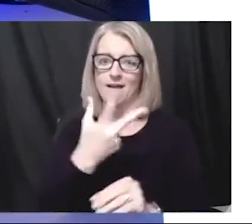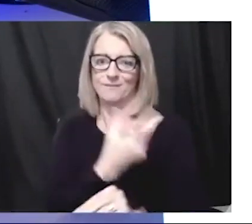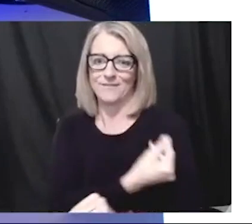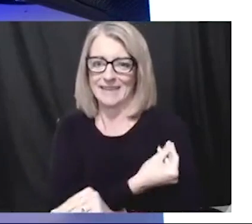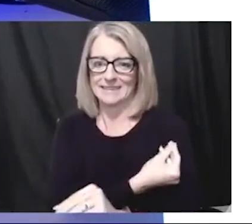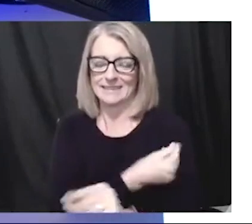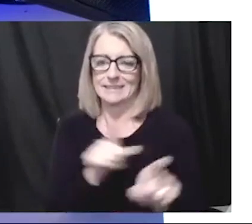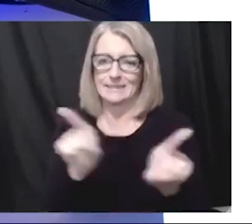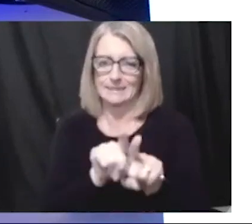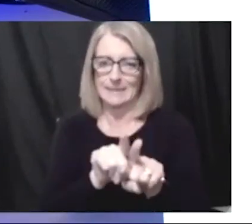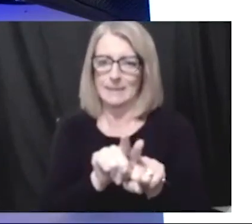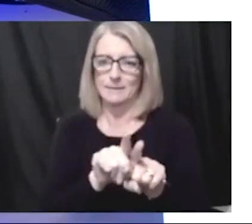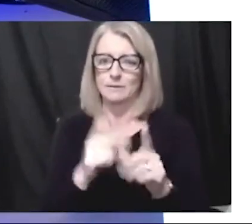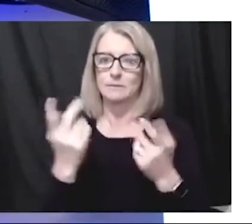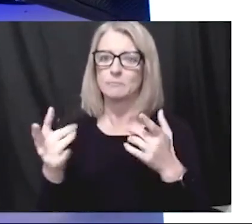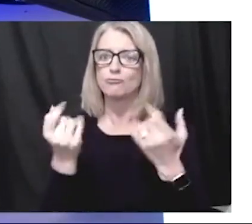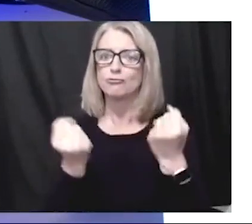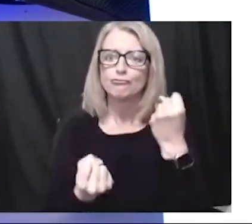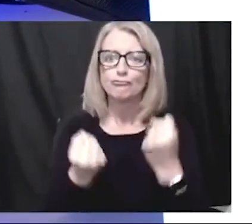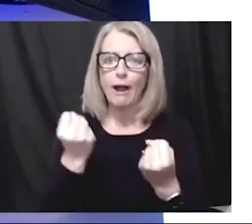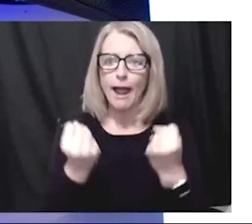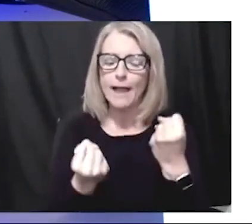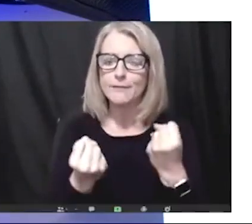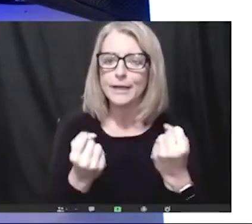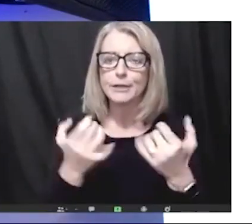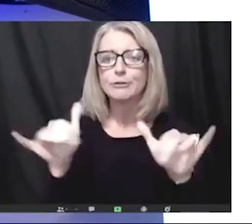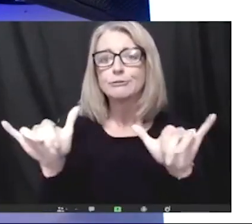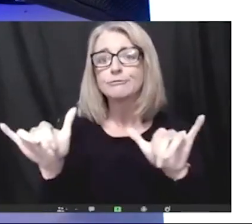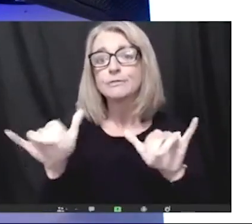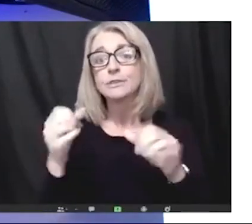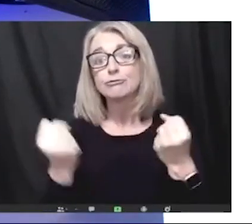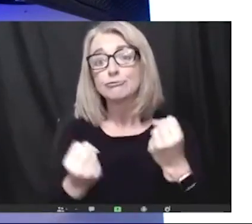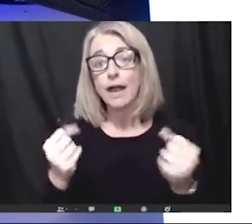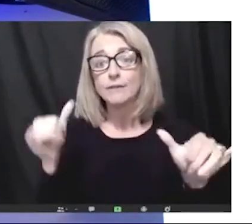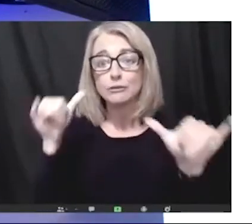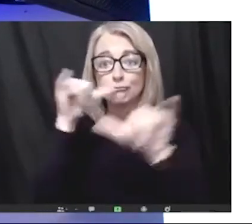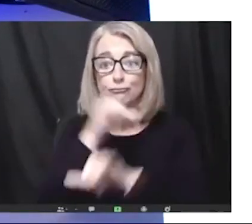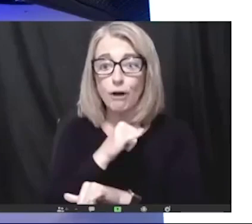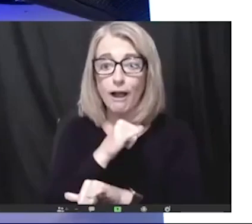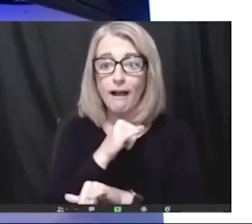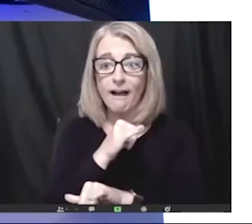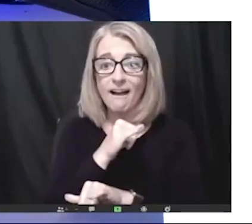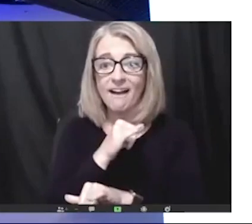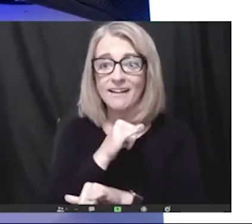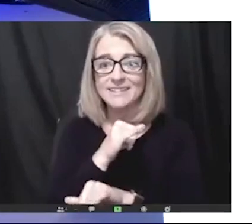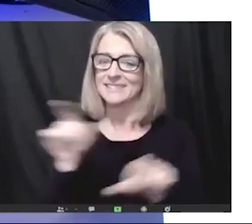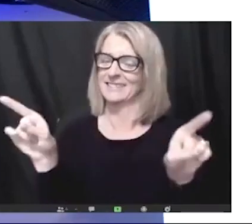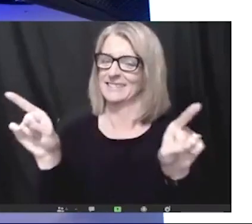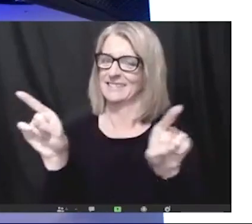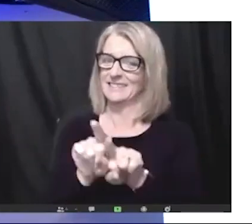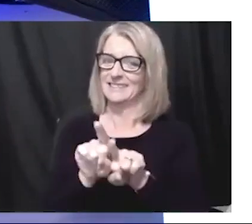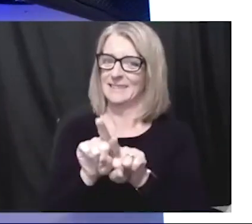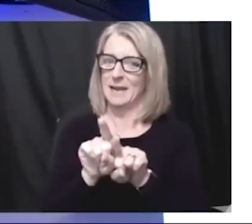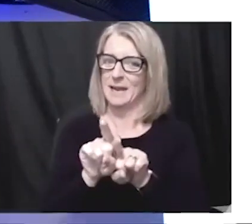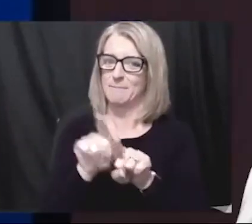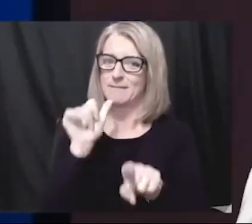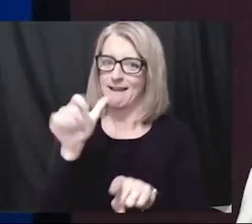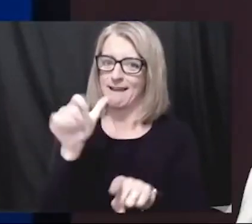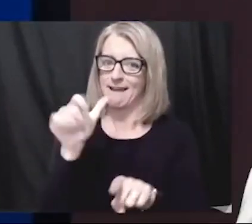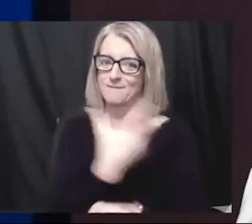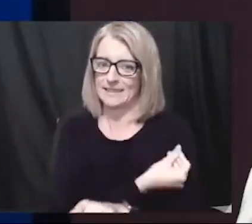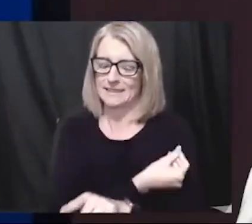would driving a car under the influence of or drinking while driving a car, that kind of thing, and equate the same kind of thing. I've